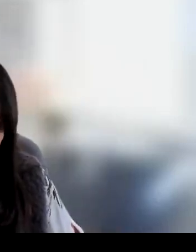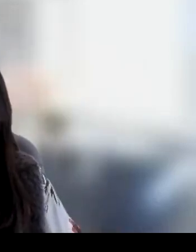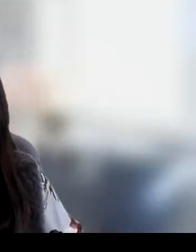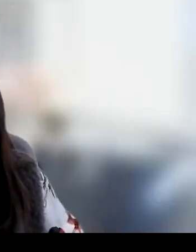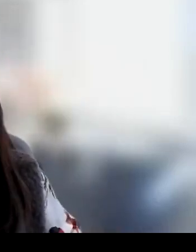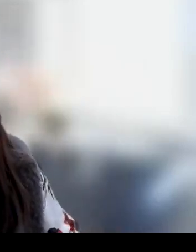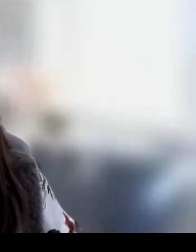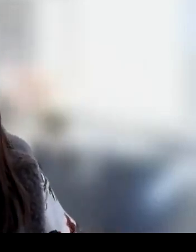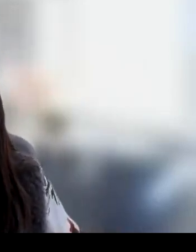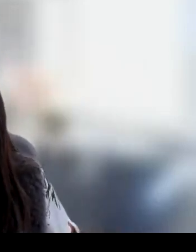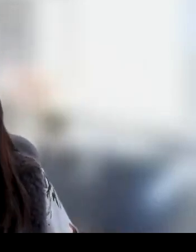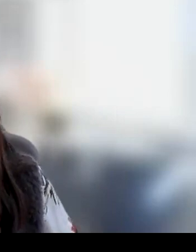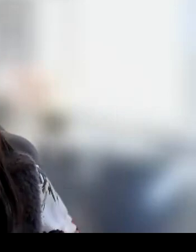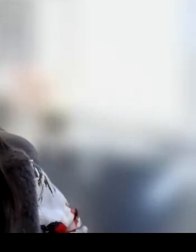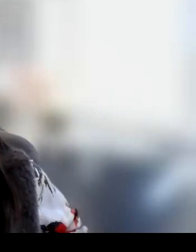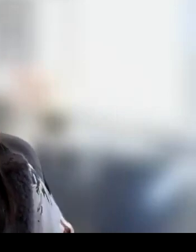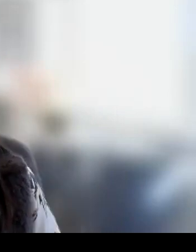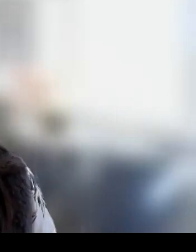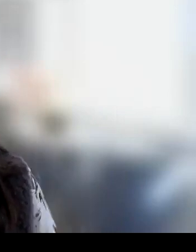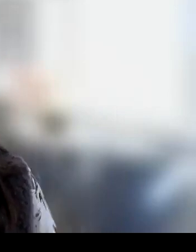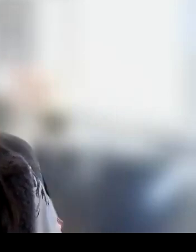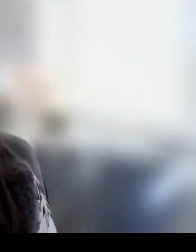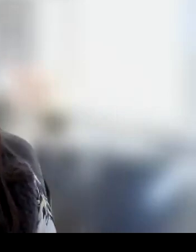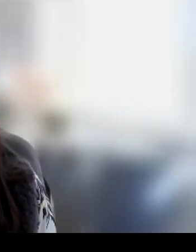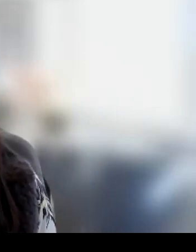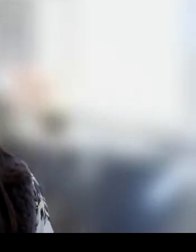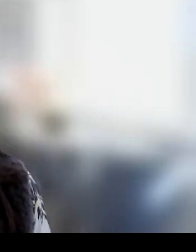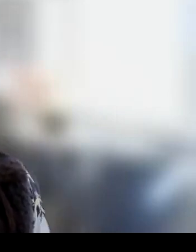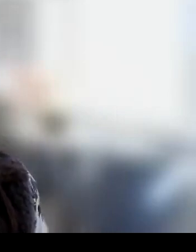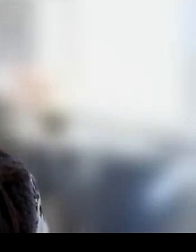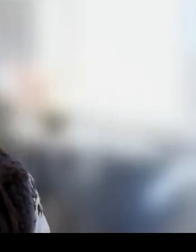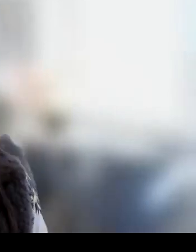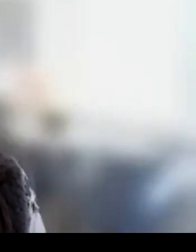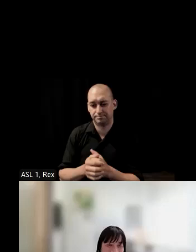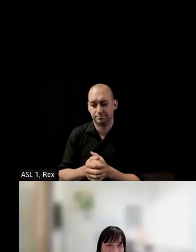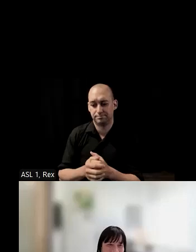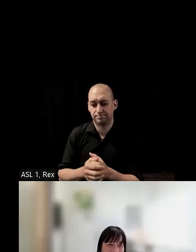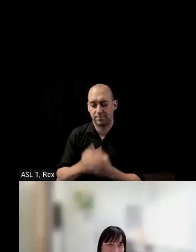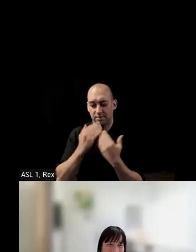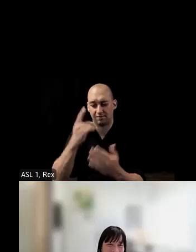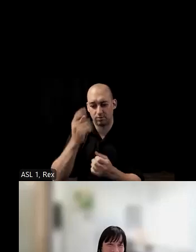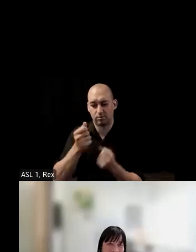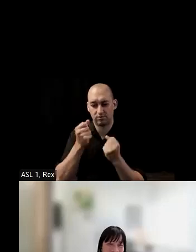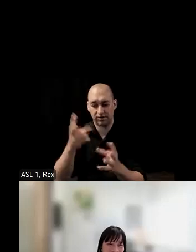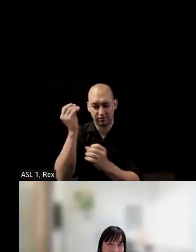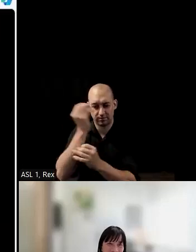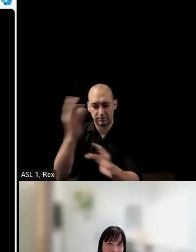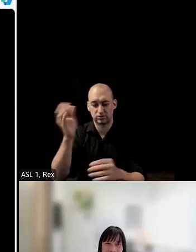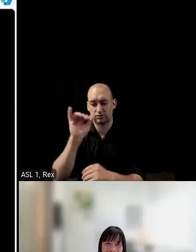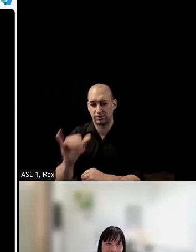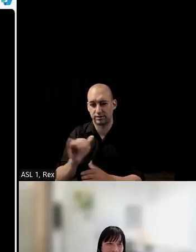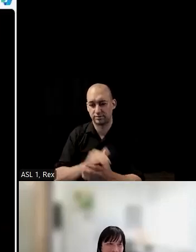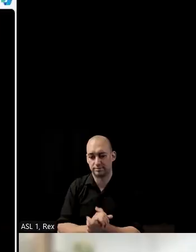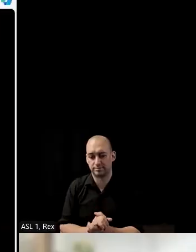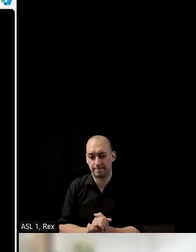will inform us all what is going on. So thank you, and thanks for providing the information on this. All